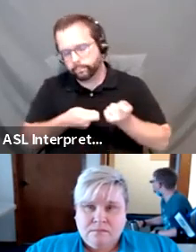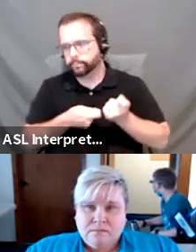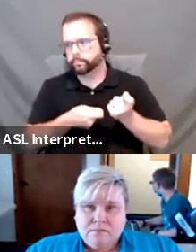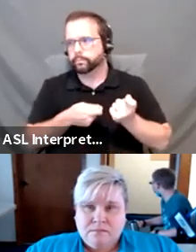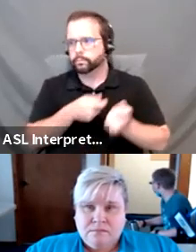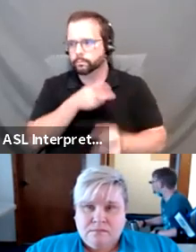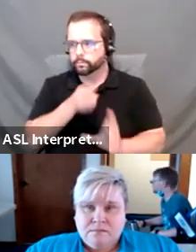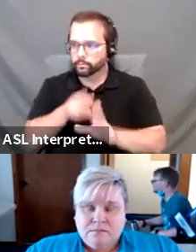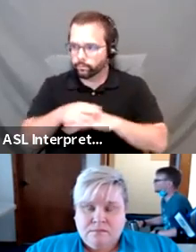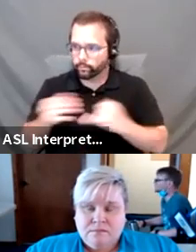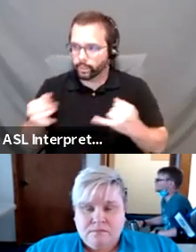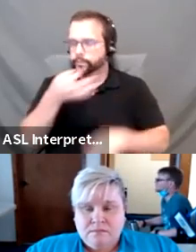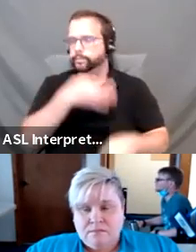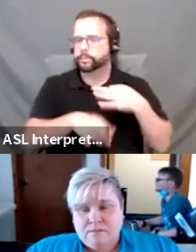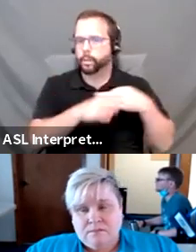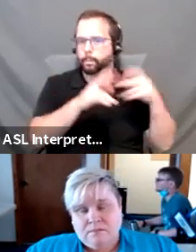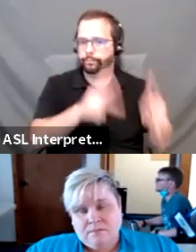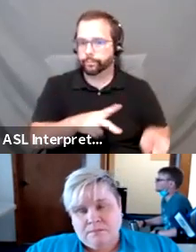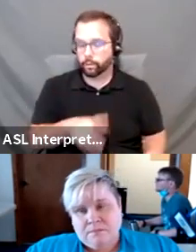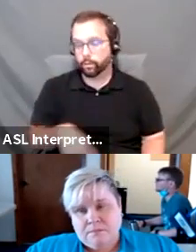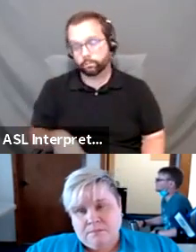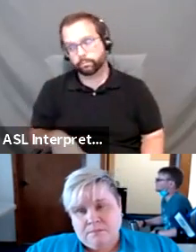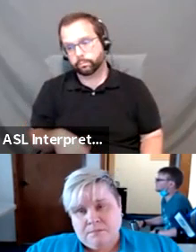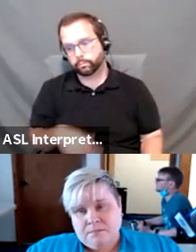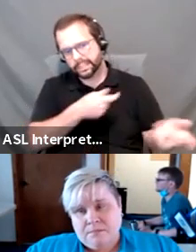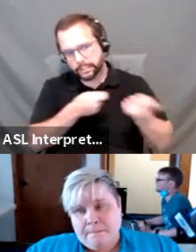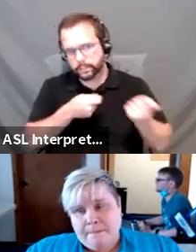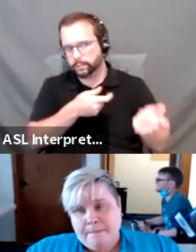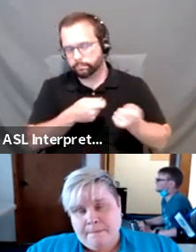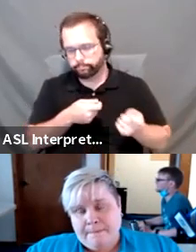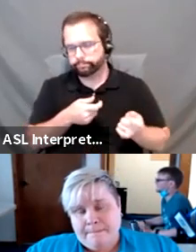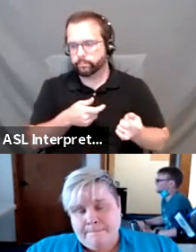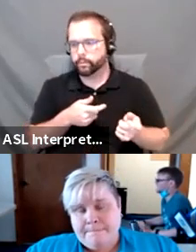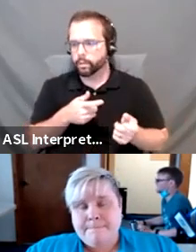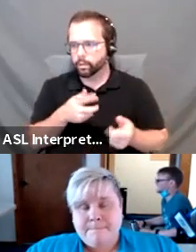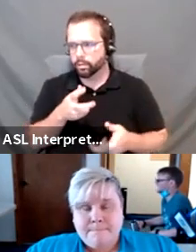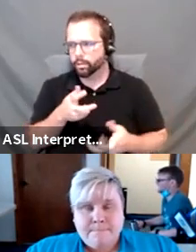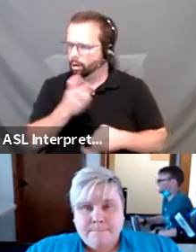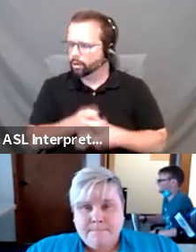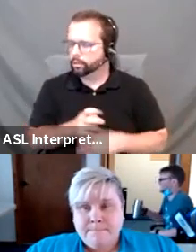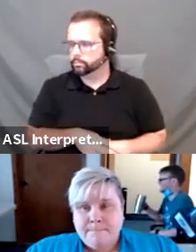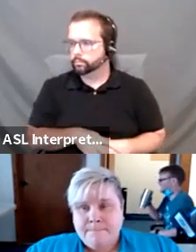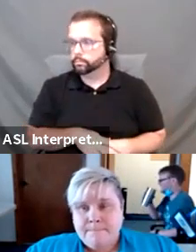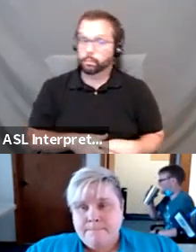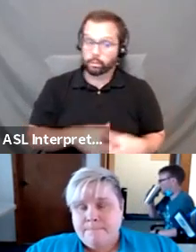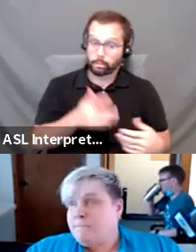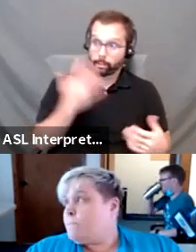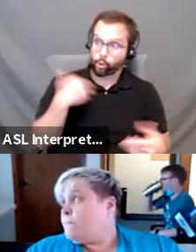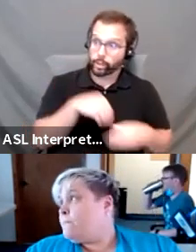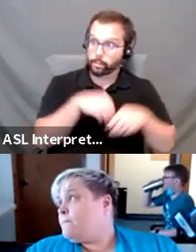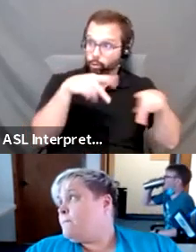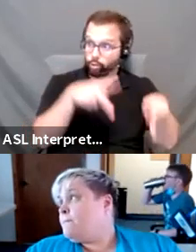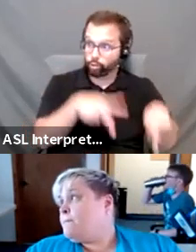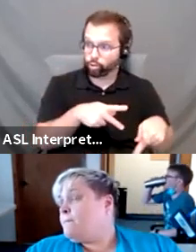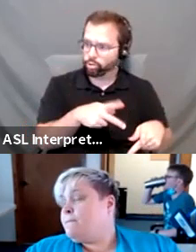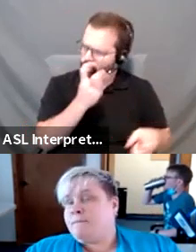of in person. I mean, it was tough getting people to come in person. You know, there's transportation issues and, you know, scheduling and things like that.